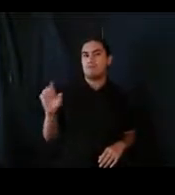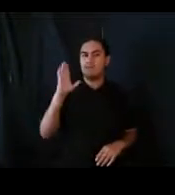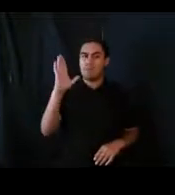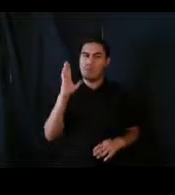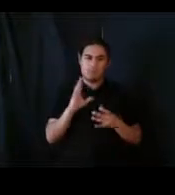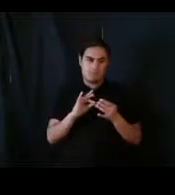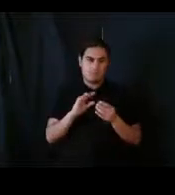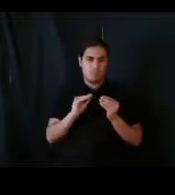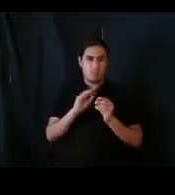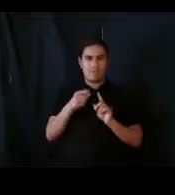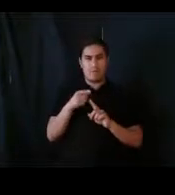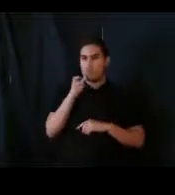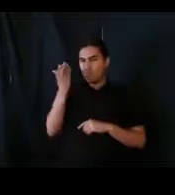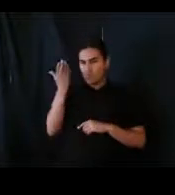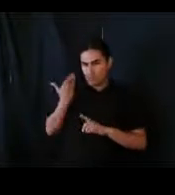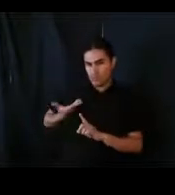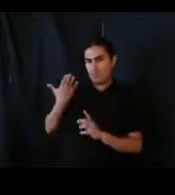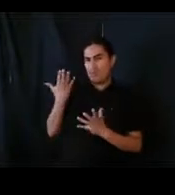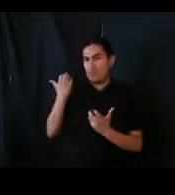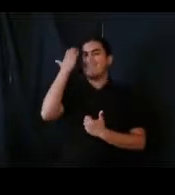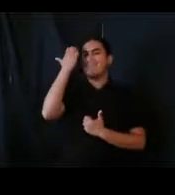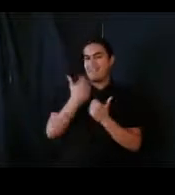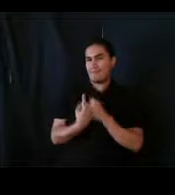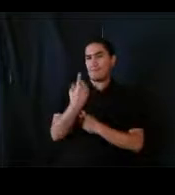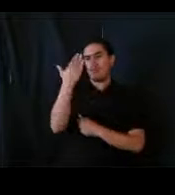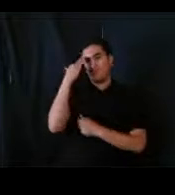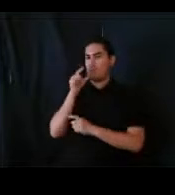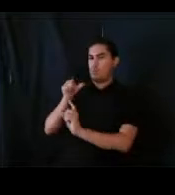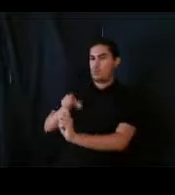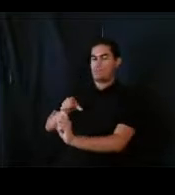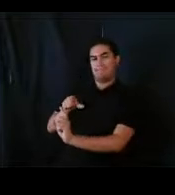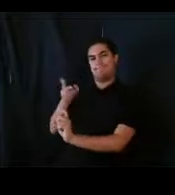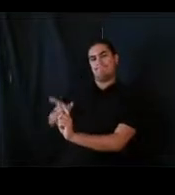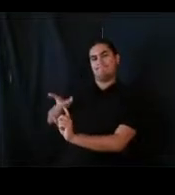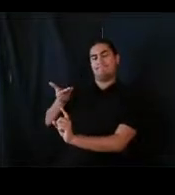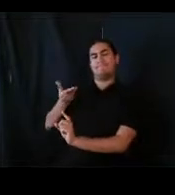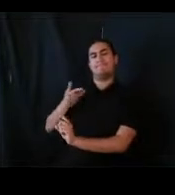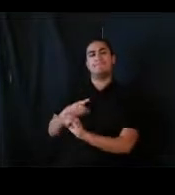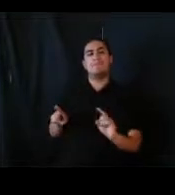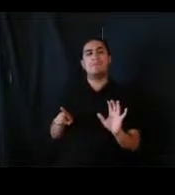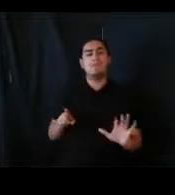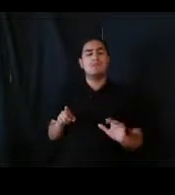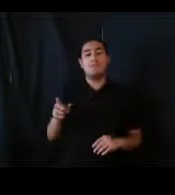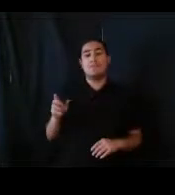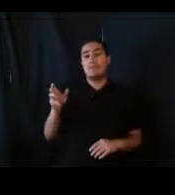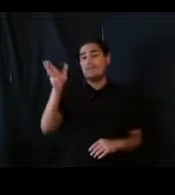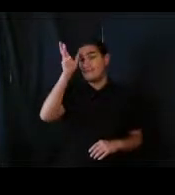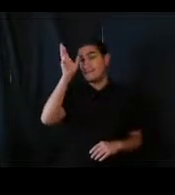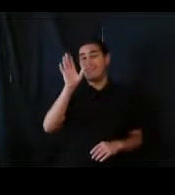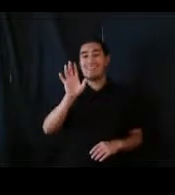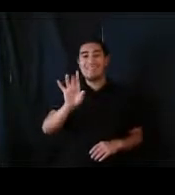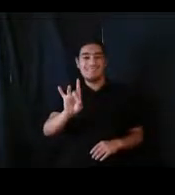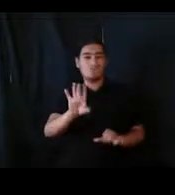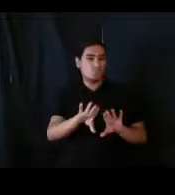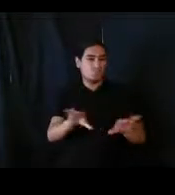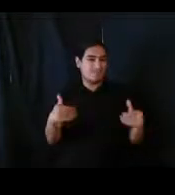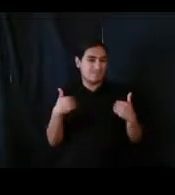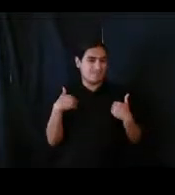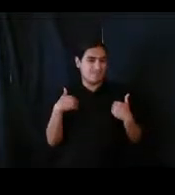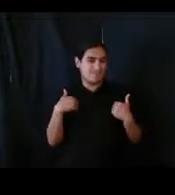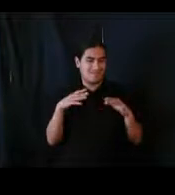about who he was i want everybody to know um but you know the father of eight right a a